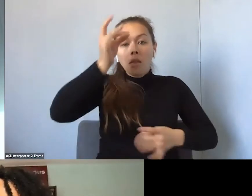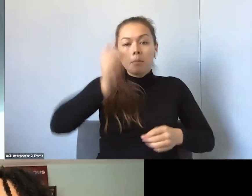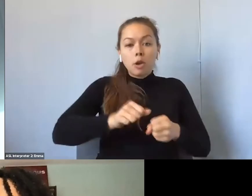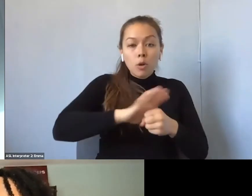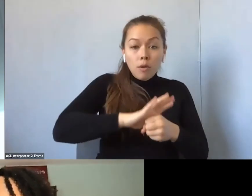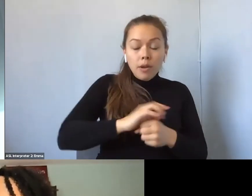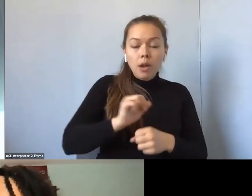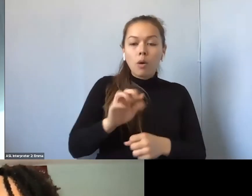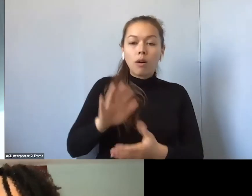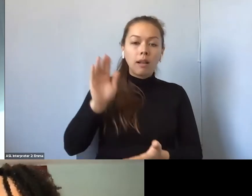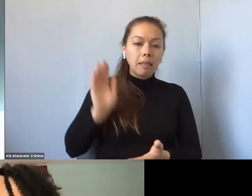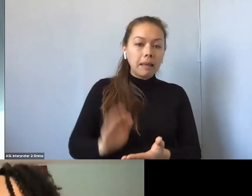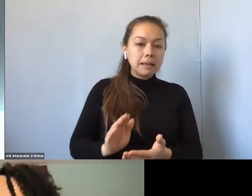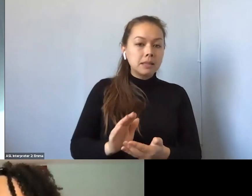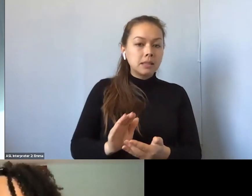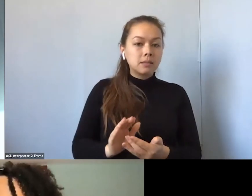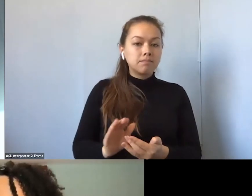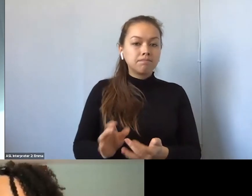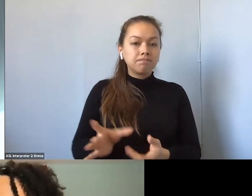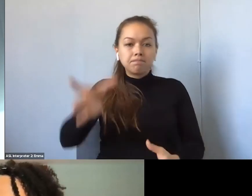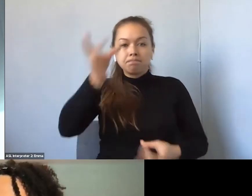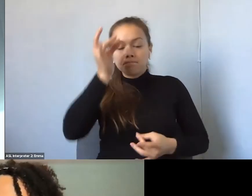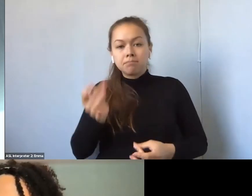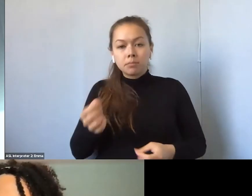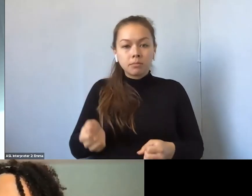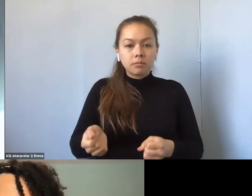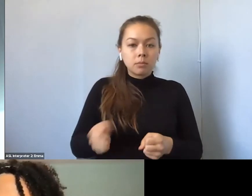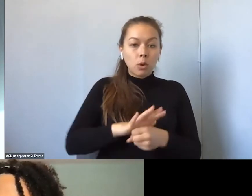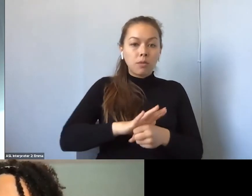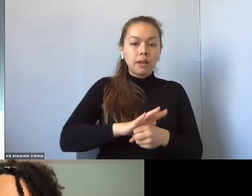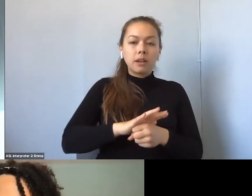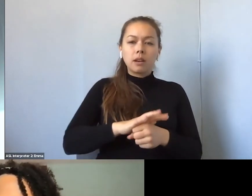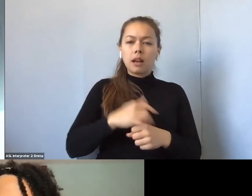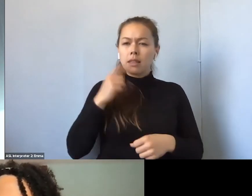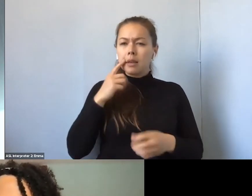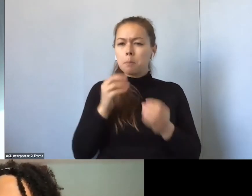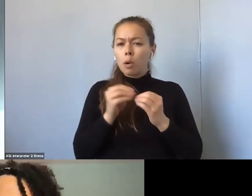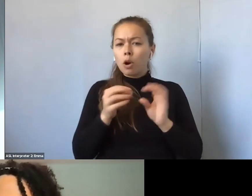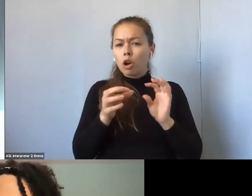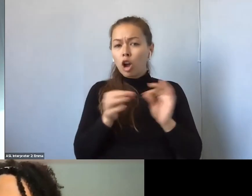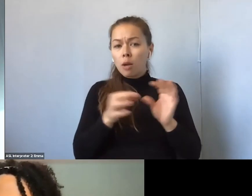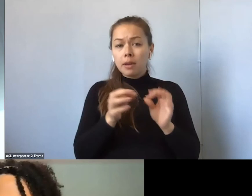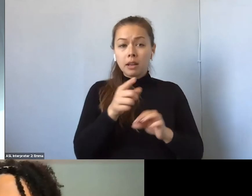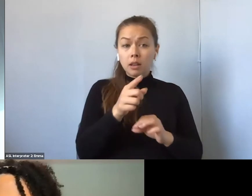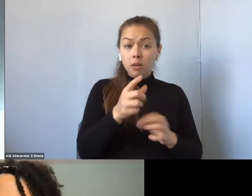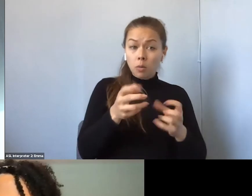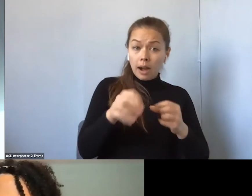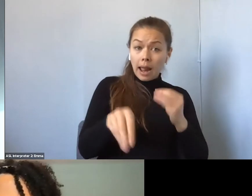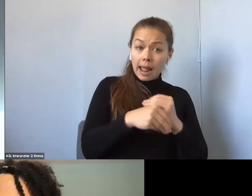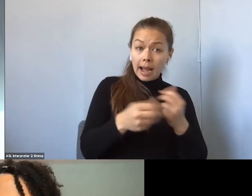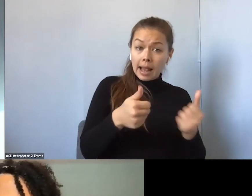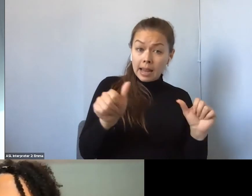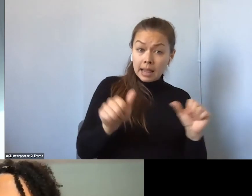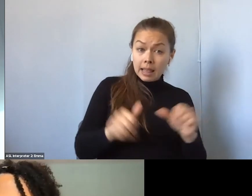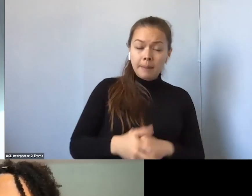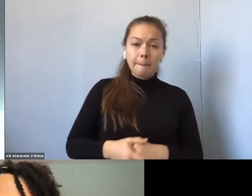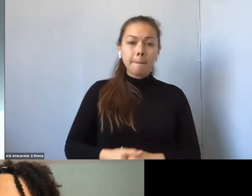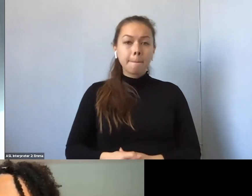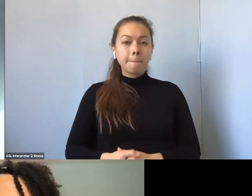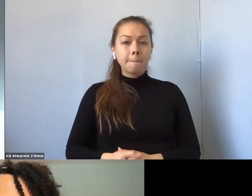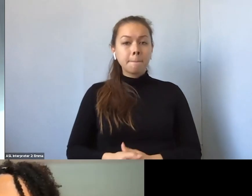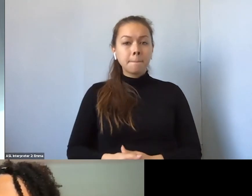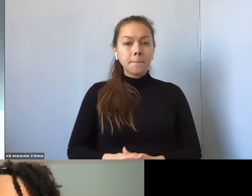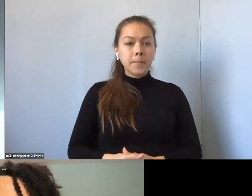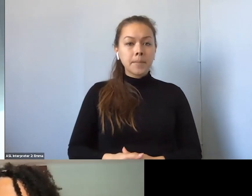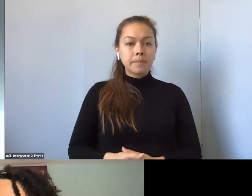more of a comment. I don't know if you want to add anything to it, Dr. Arie. Yeah, so I think with